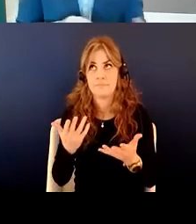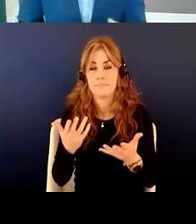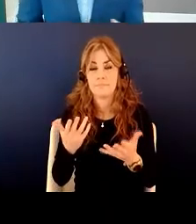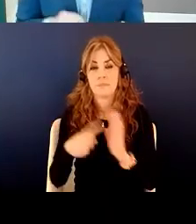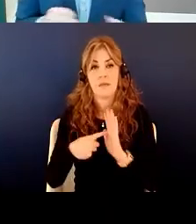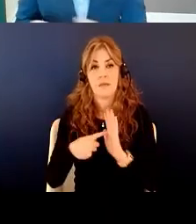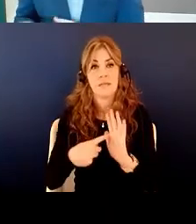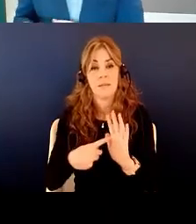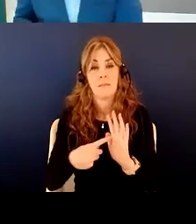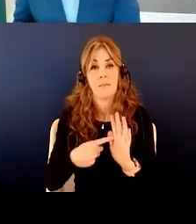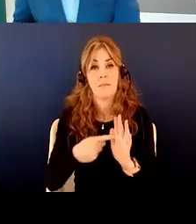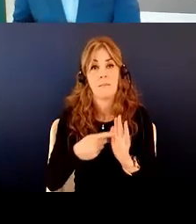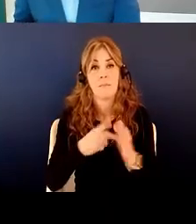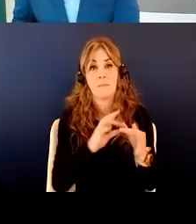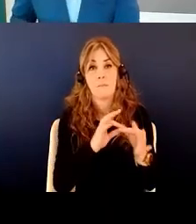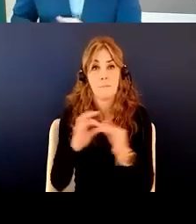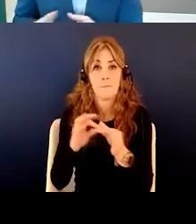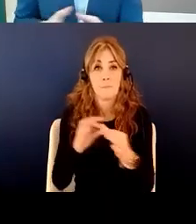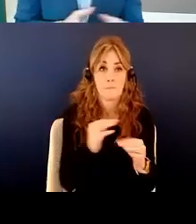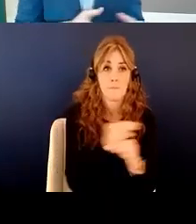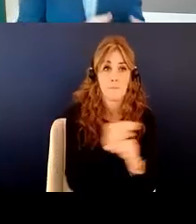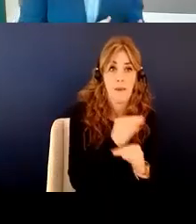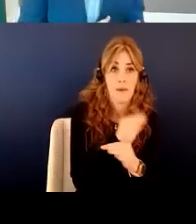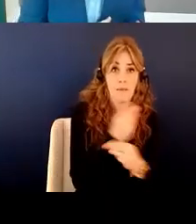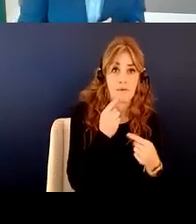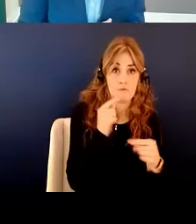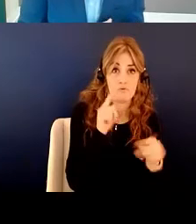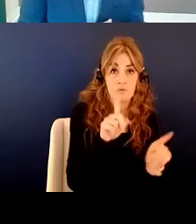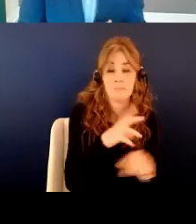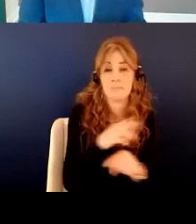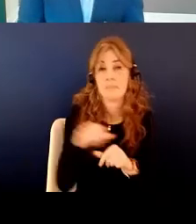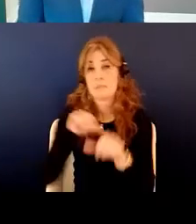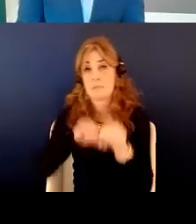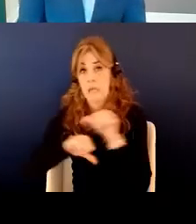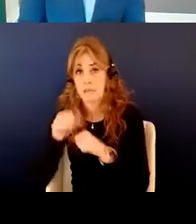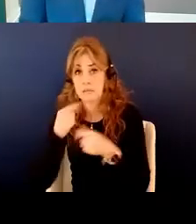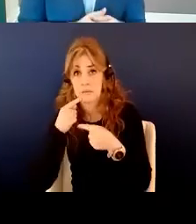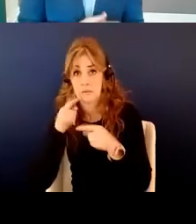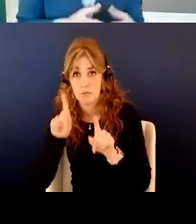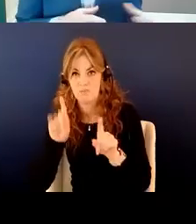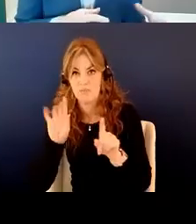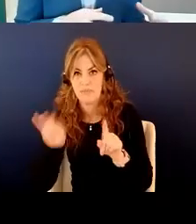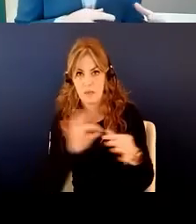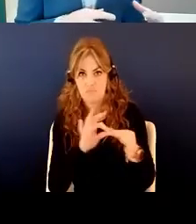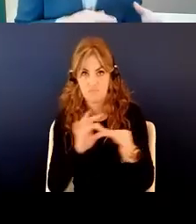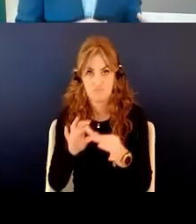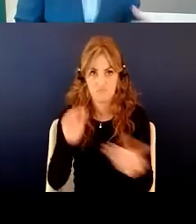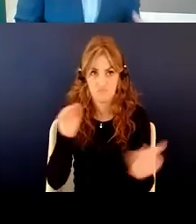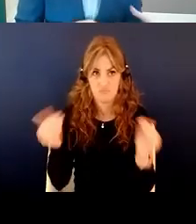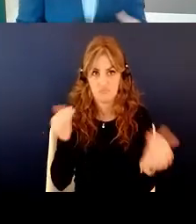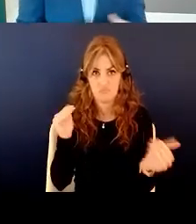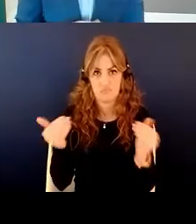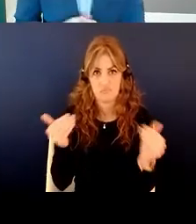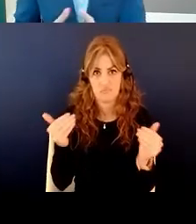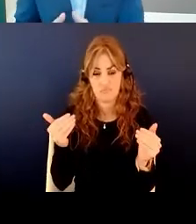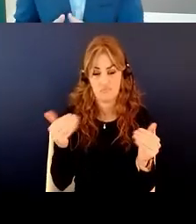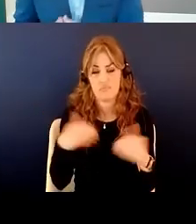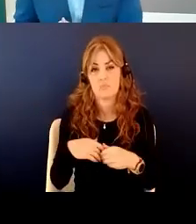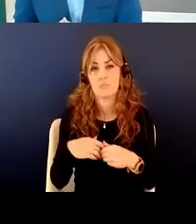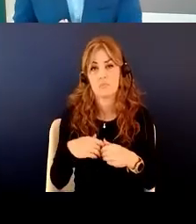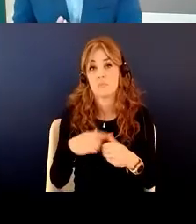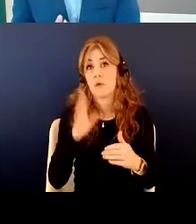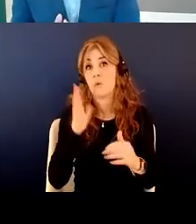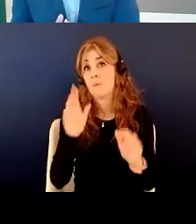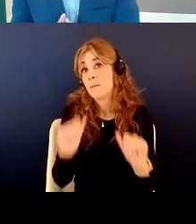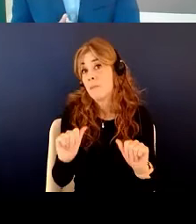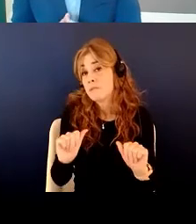example of the relationship between math achievement and science achievement, maybe it would be possible to calculate a